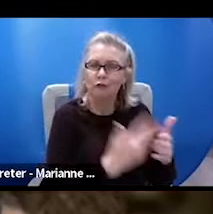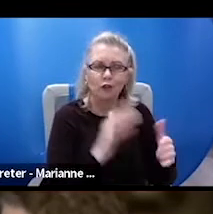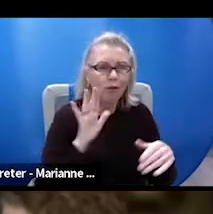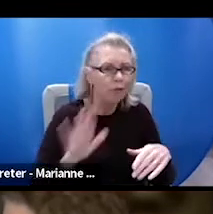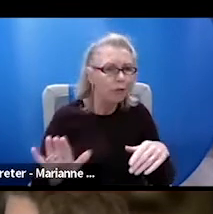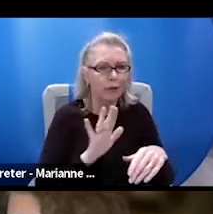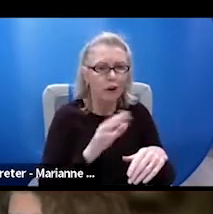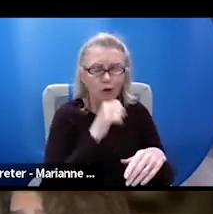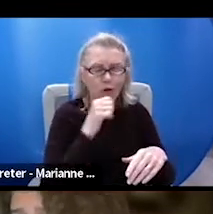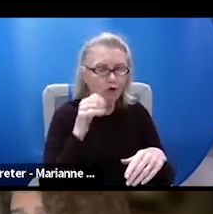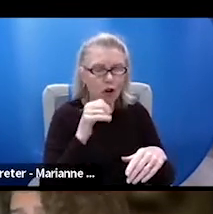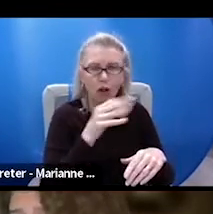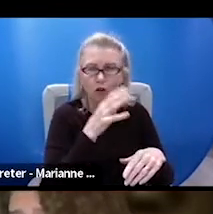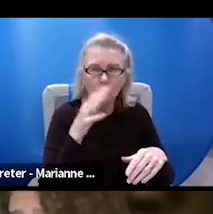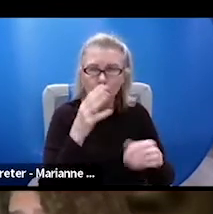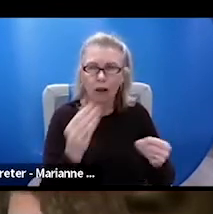So